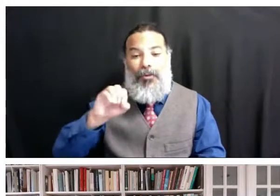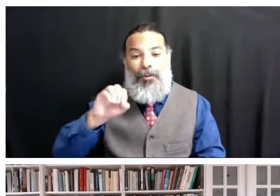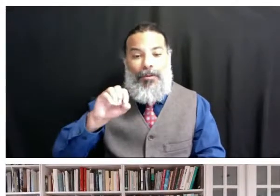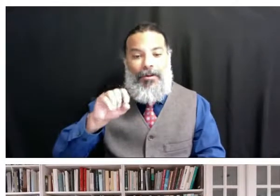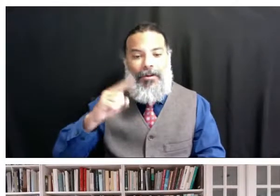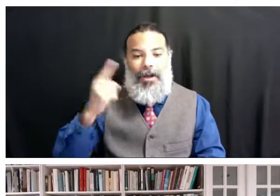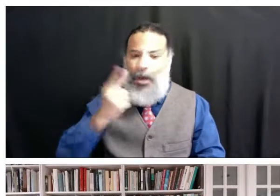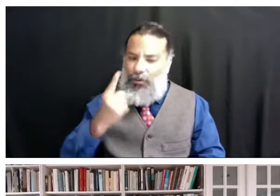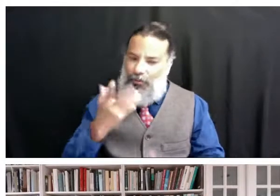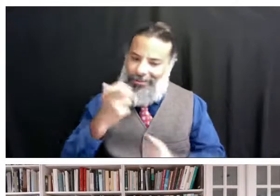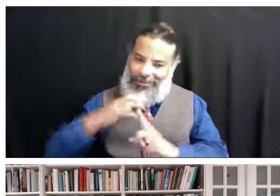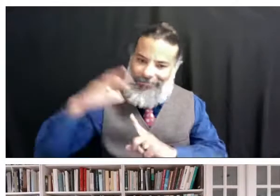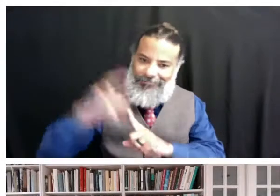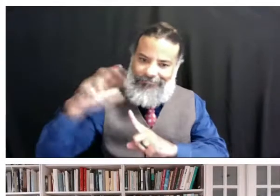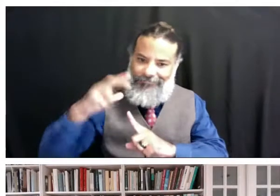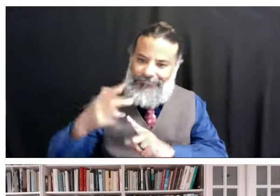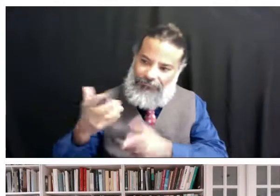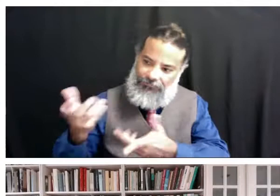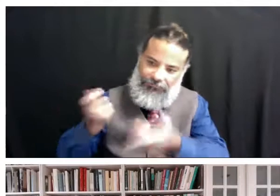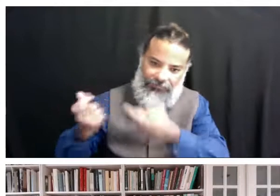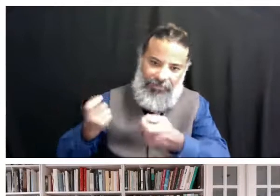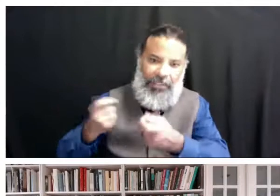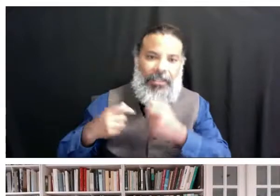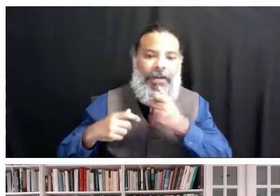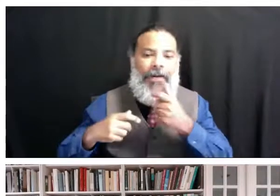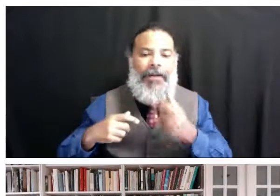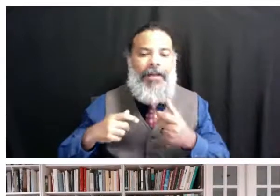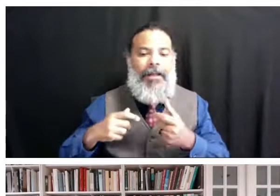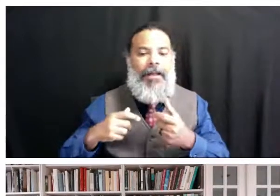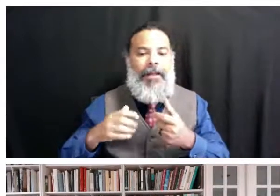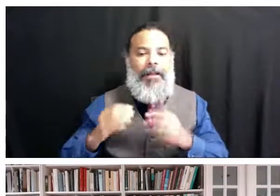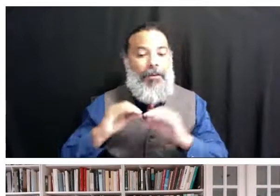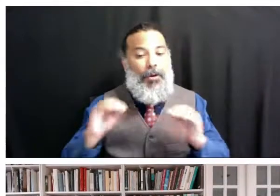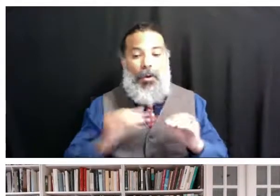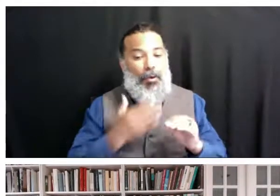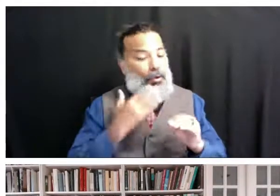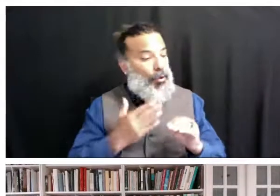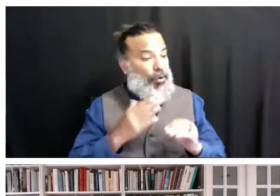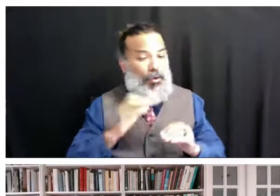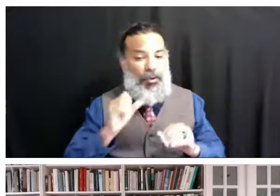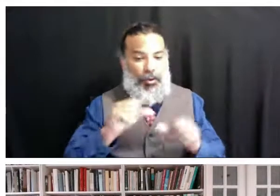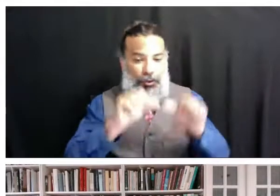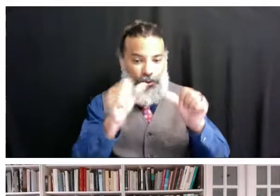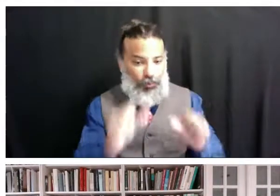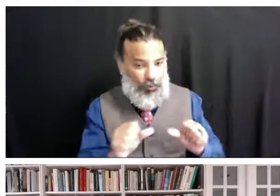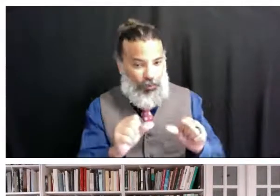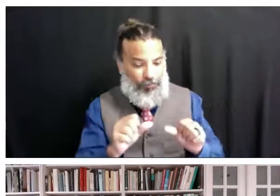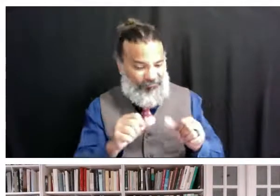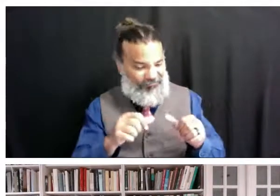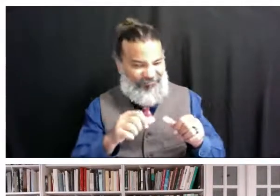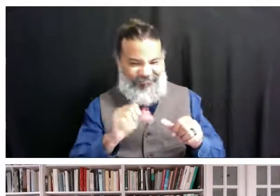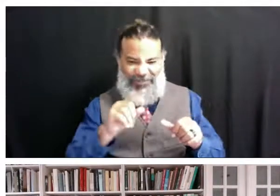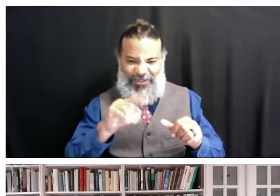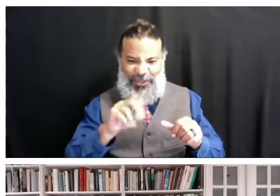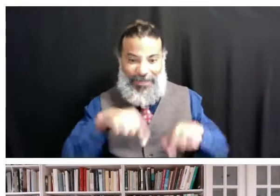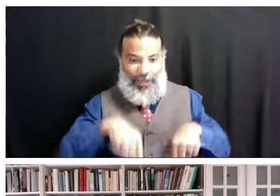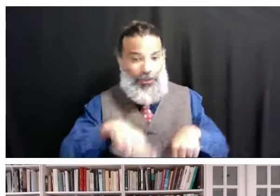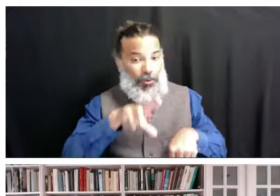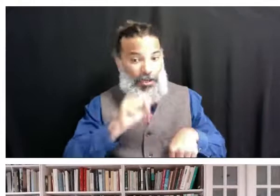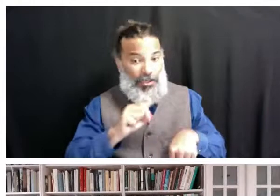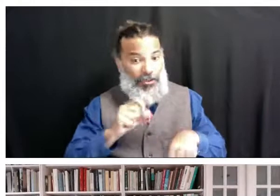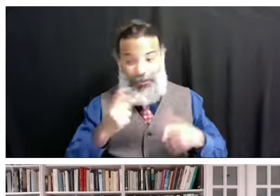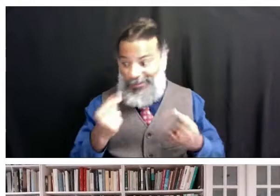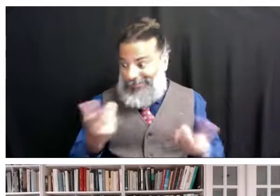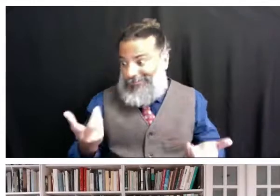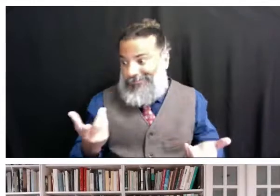the best. And there were no good stone sculptors, he believed, in the United States. So what do you